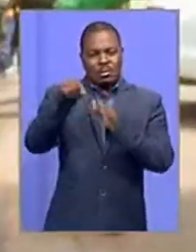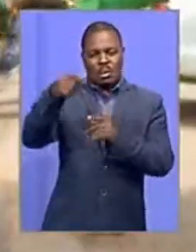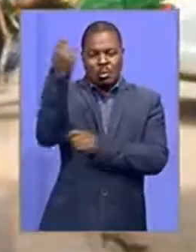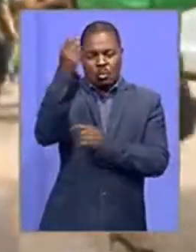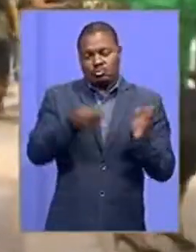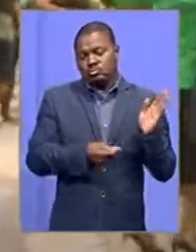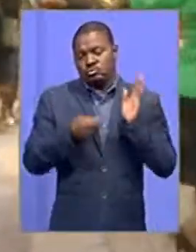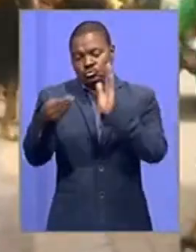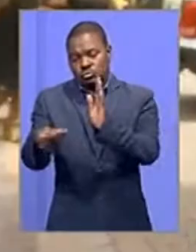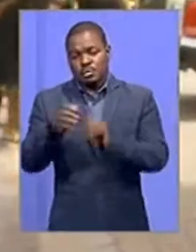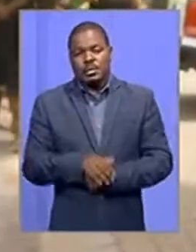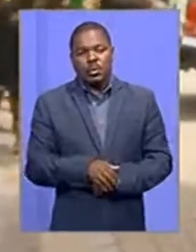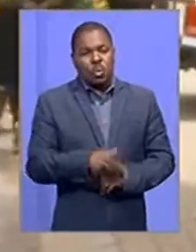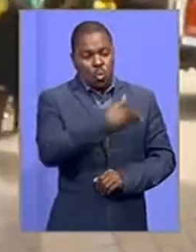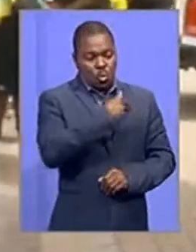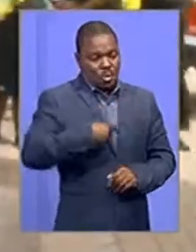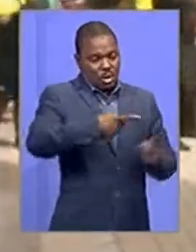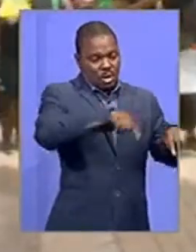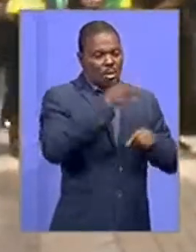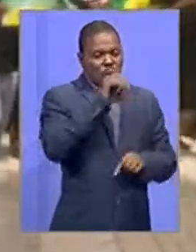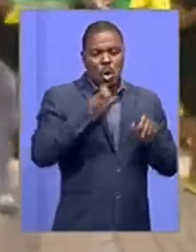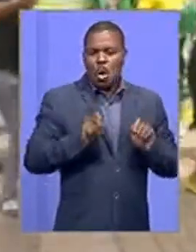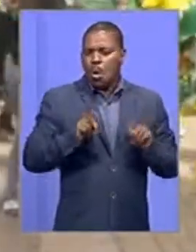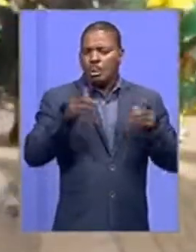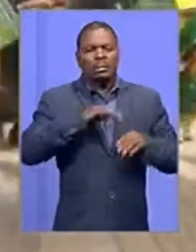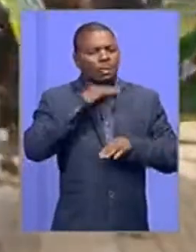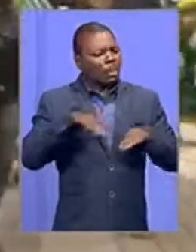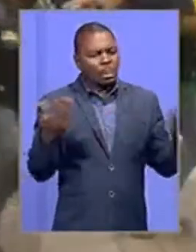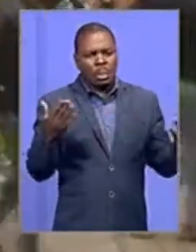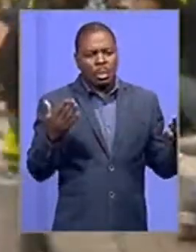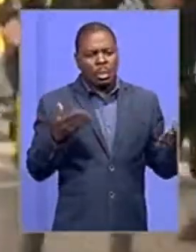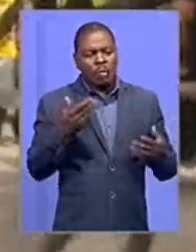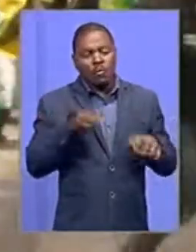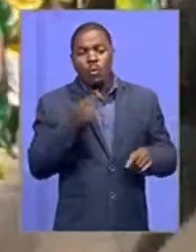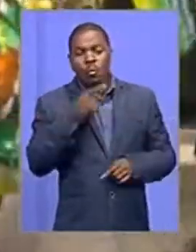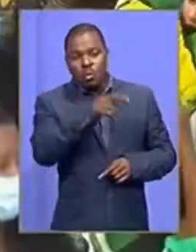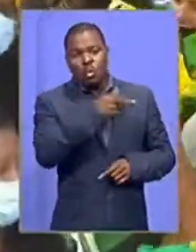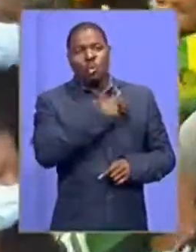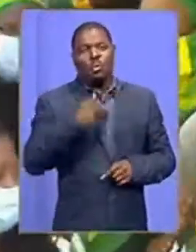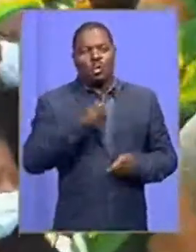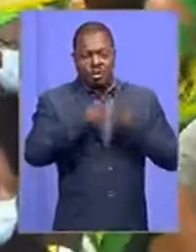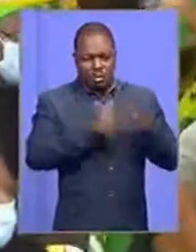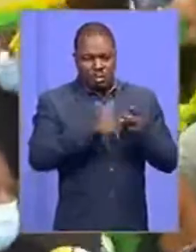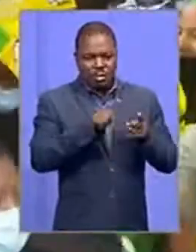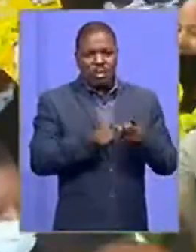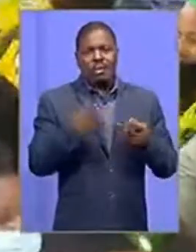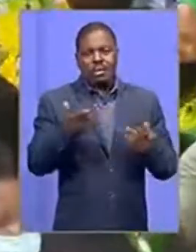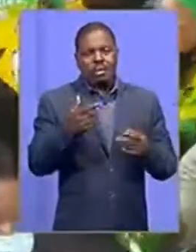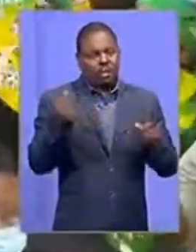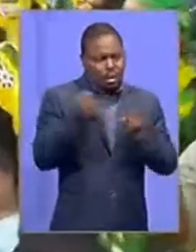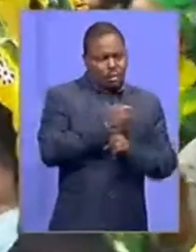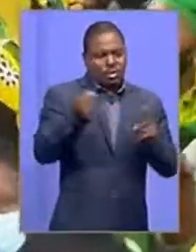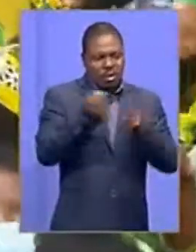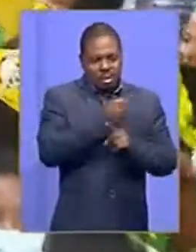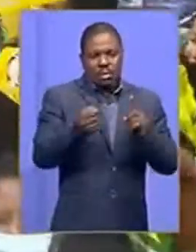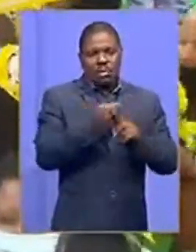Polokwane. Basadi bana ba re hona le kgaello ya menyetla moruong bakeng sa basadi, mme hona ho hakatsa merusu e susumetswang ke